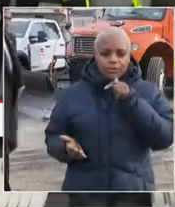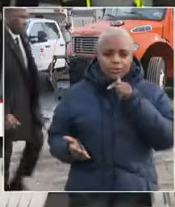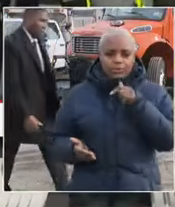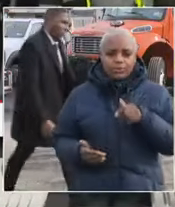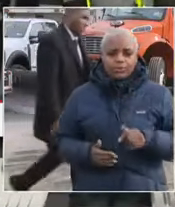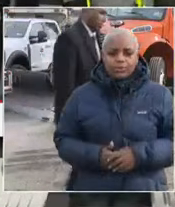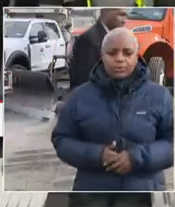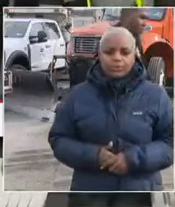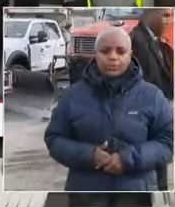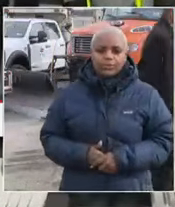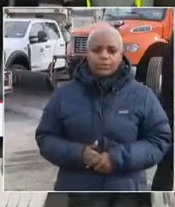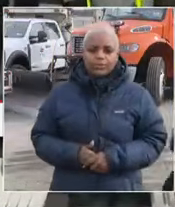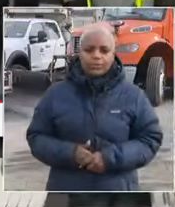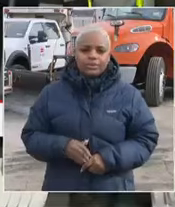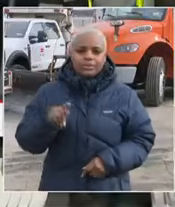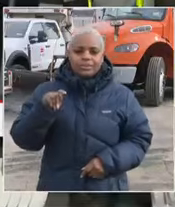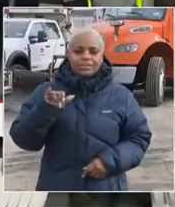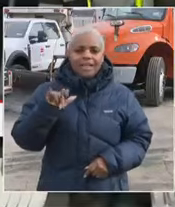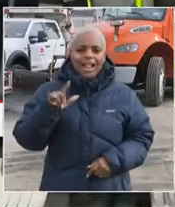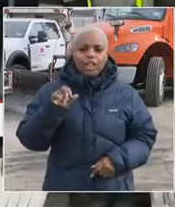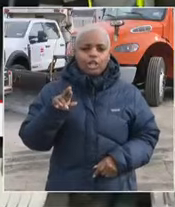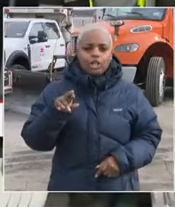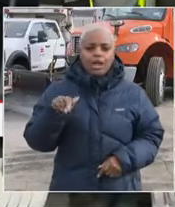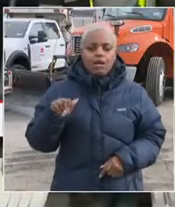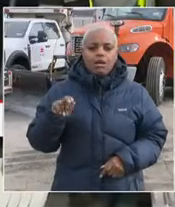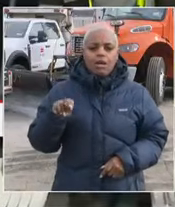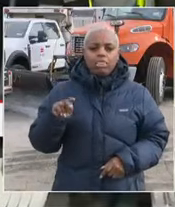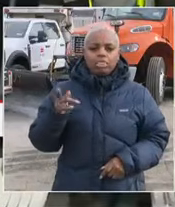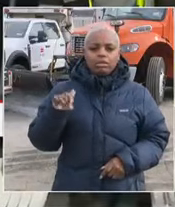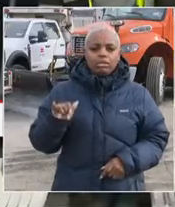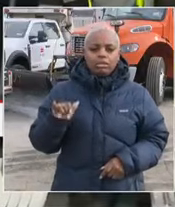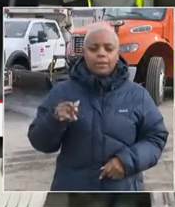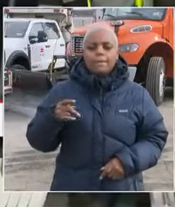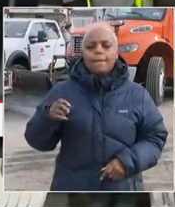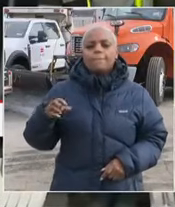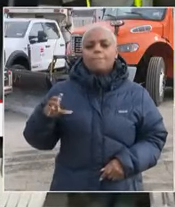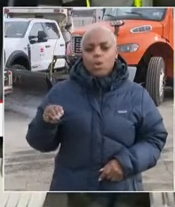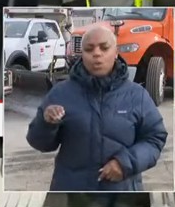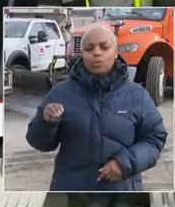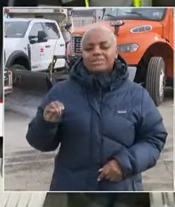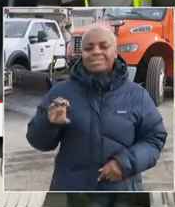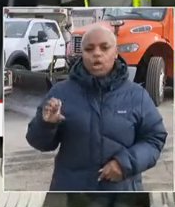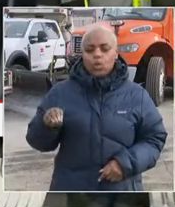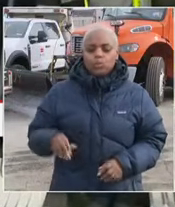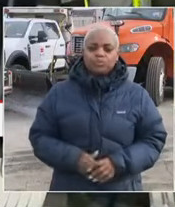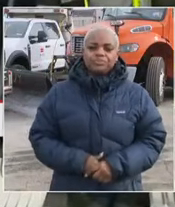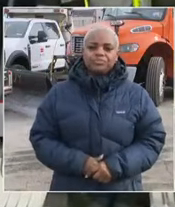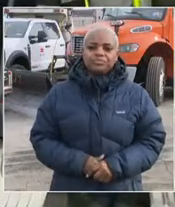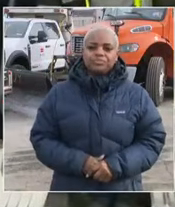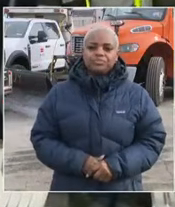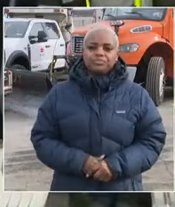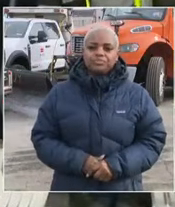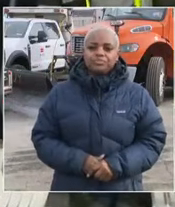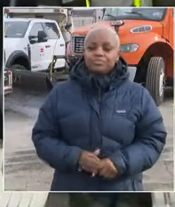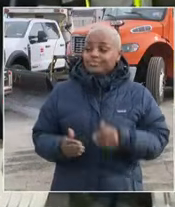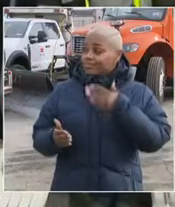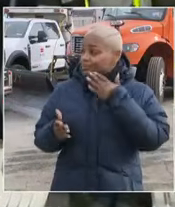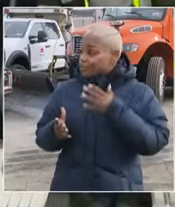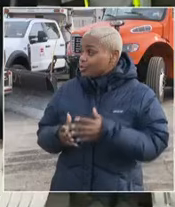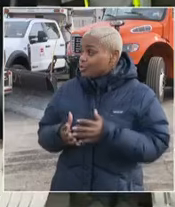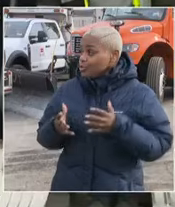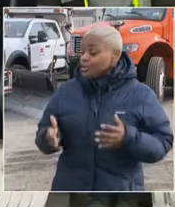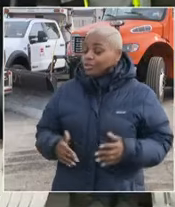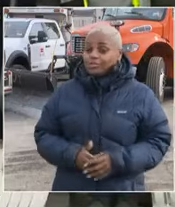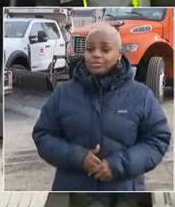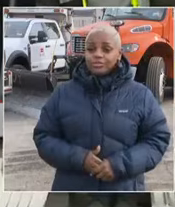Thank you, Randy. Mayor, thanks for having me here today. Couple comments. Well, first, my name's Tyler Anthony. I'm the president and CEO